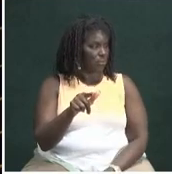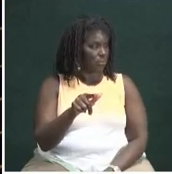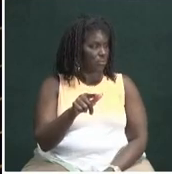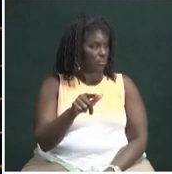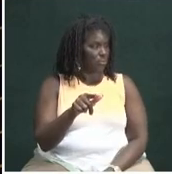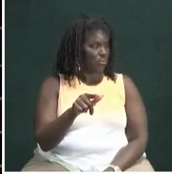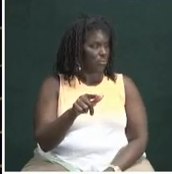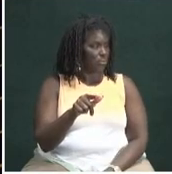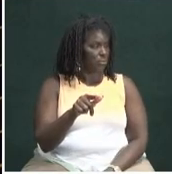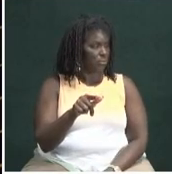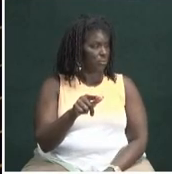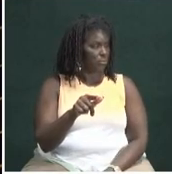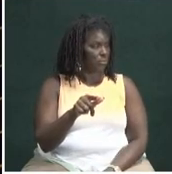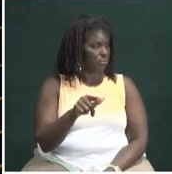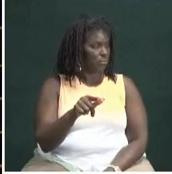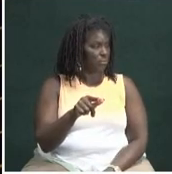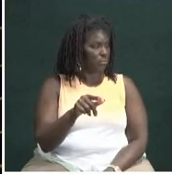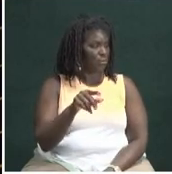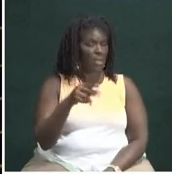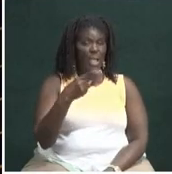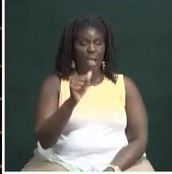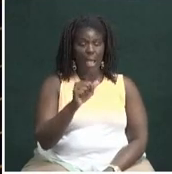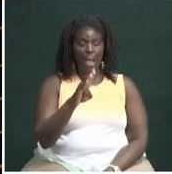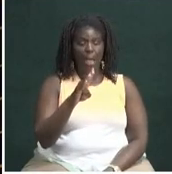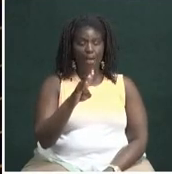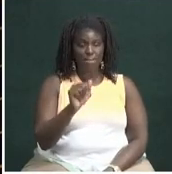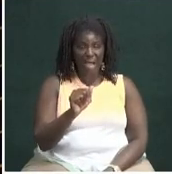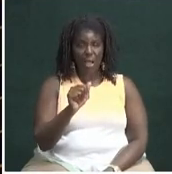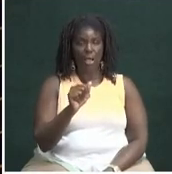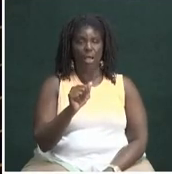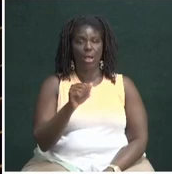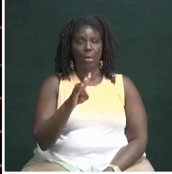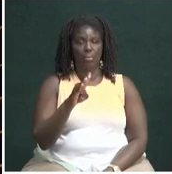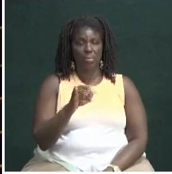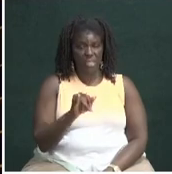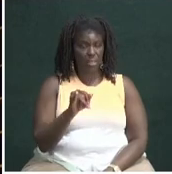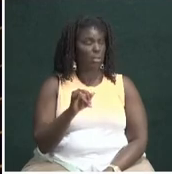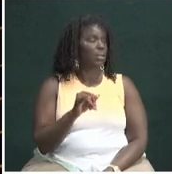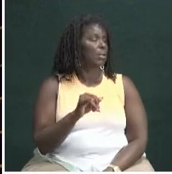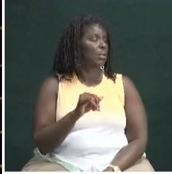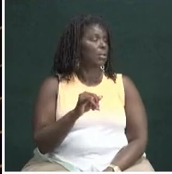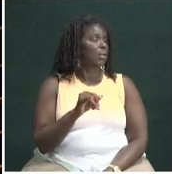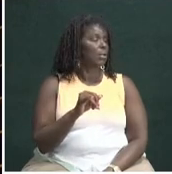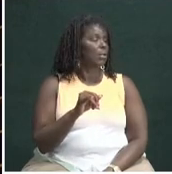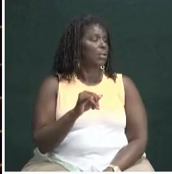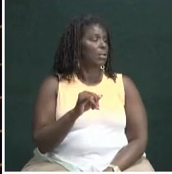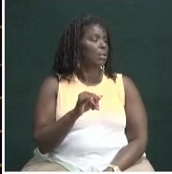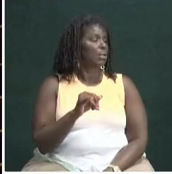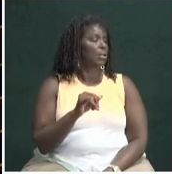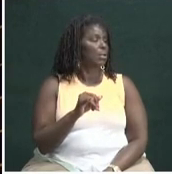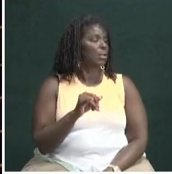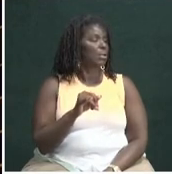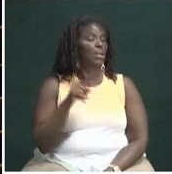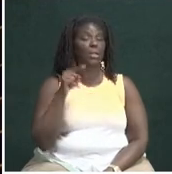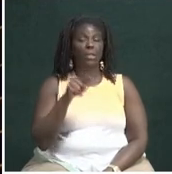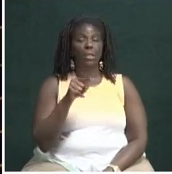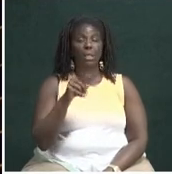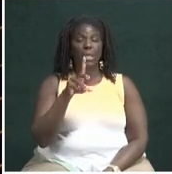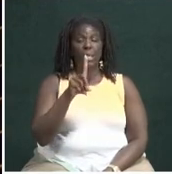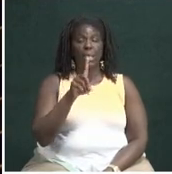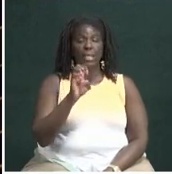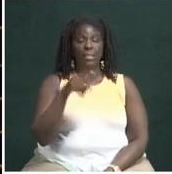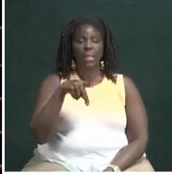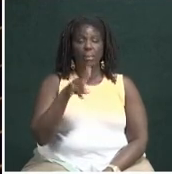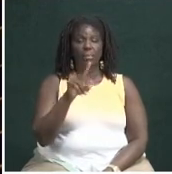mispronounce, Awadal Hababi, not Habibi, for those of you who speak Arabic, but Hababi, who is the Deputy